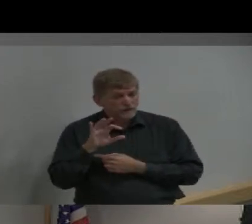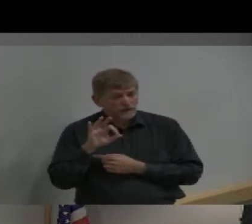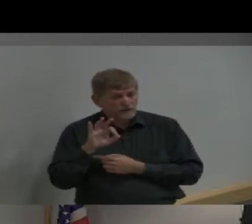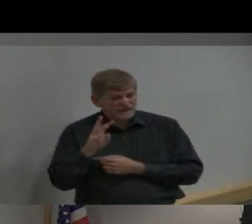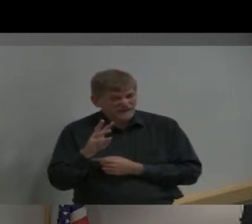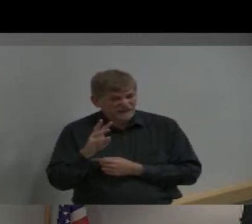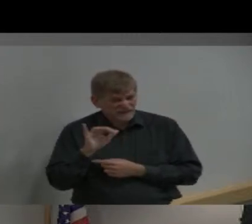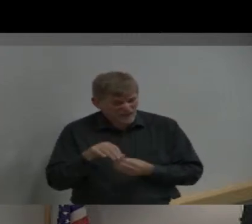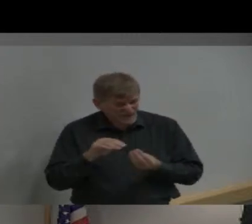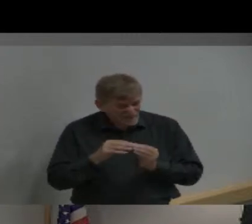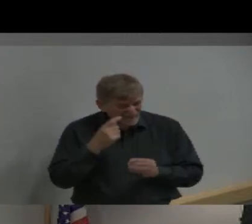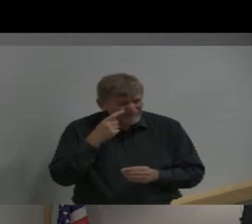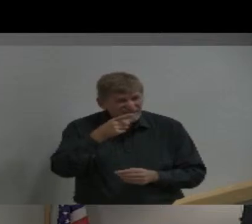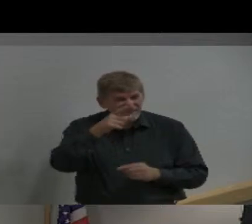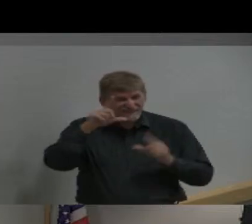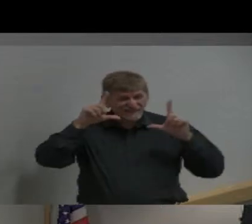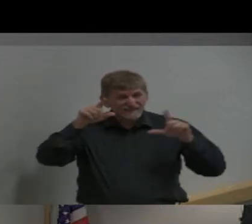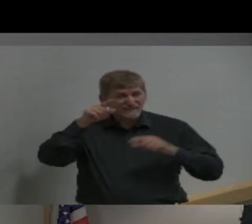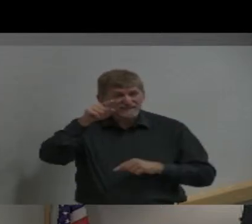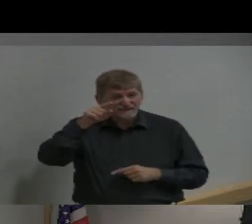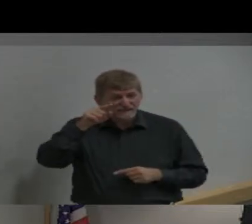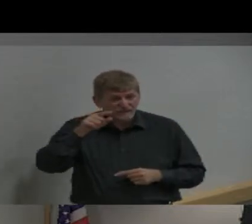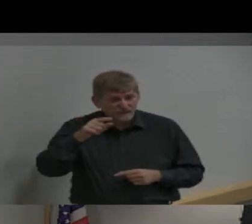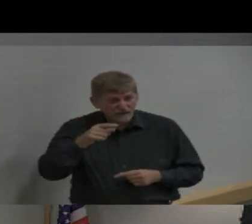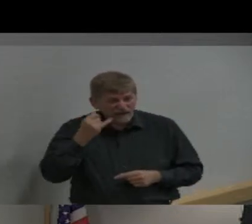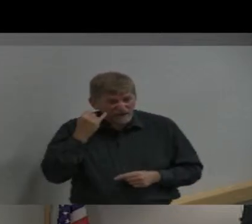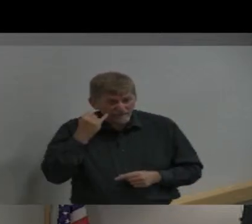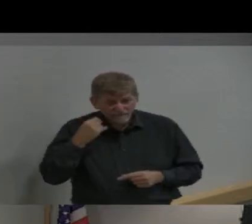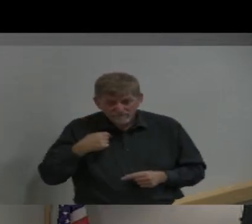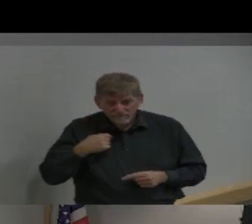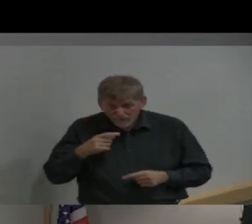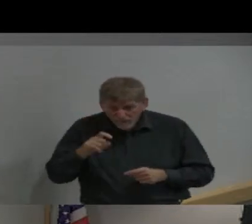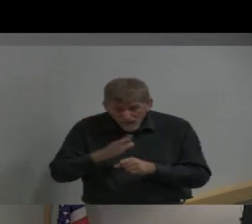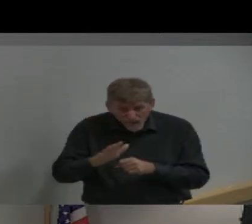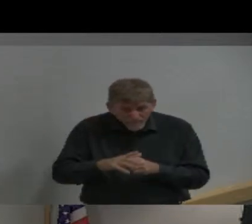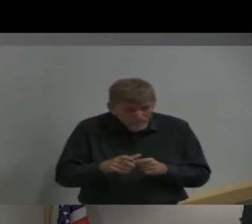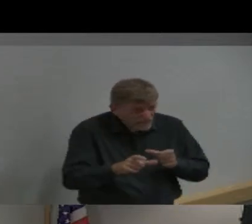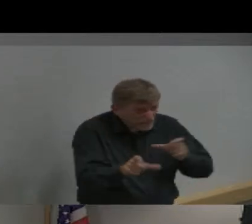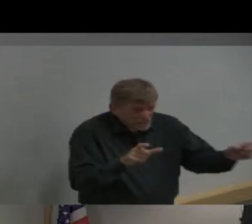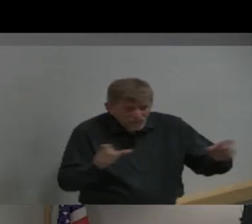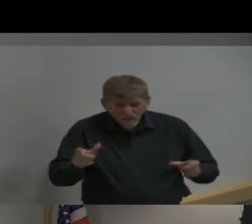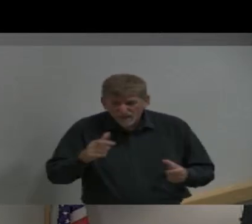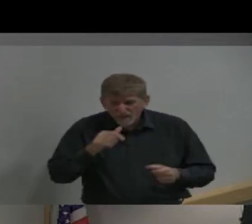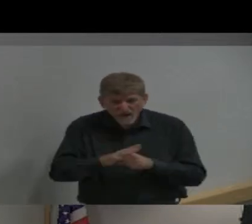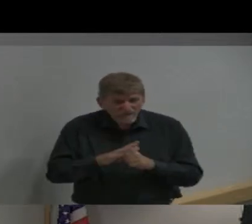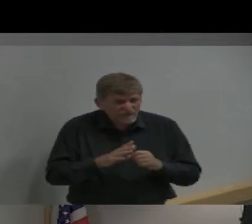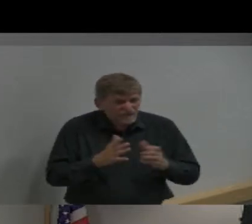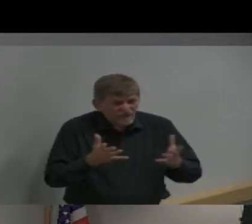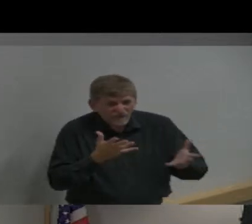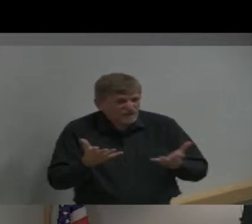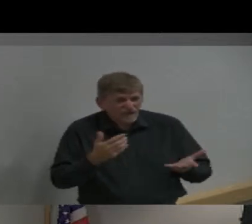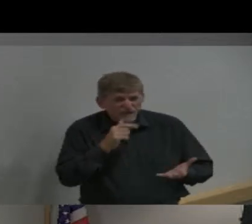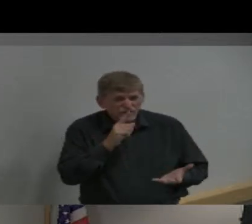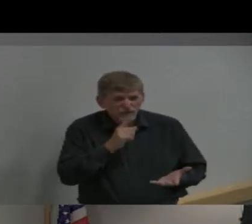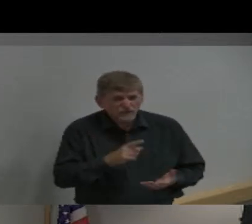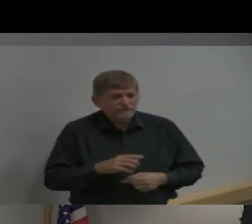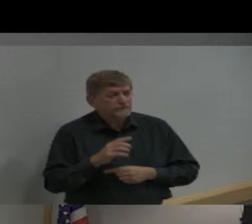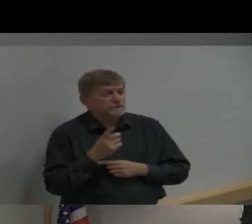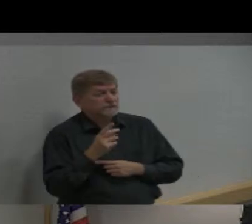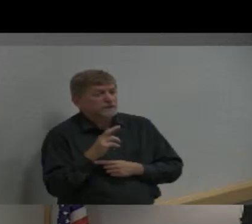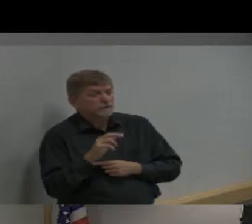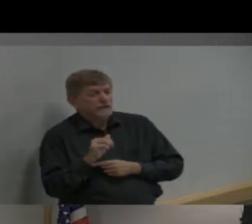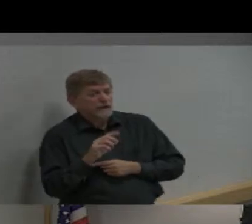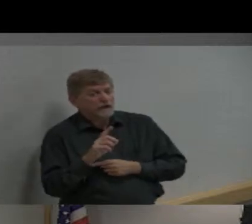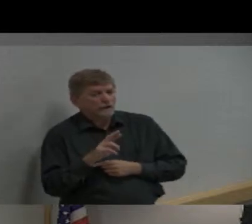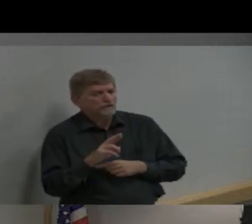if you're quarantining enough or not quarantining enough, or quarantining too many? It should be possible to get that data. Yeah. And